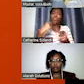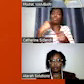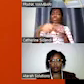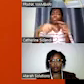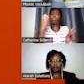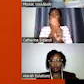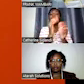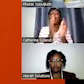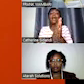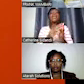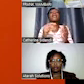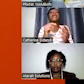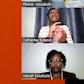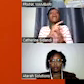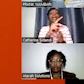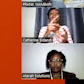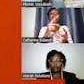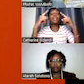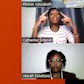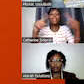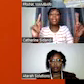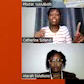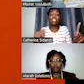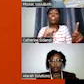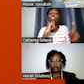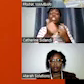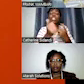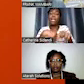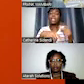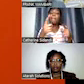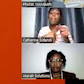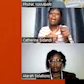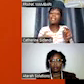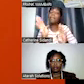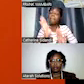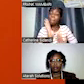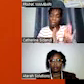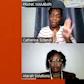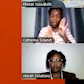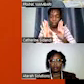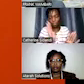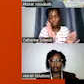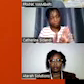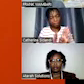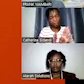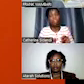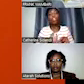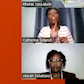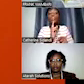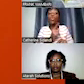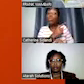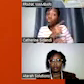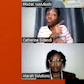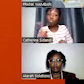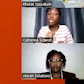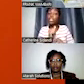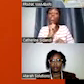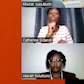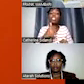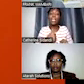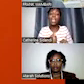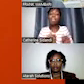not an act, but a habit. So don't have a habit of groaning,